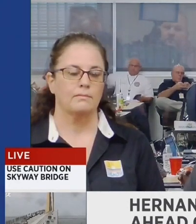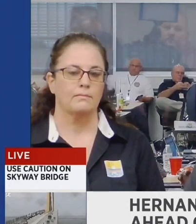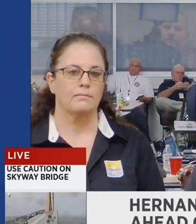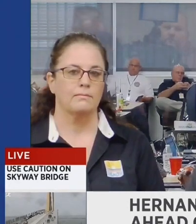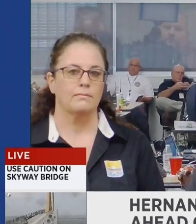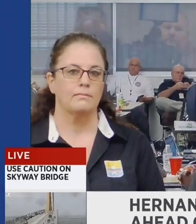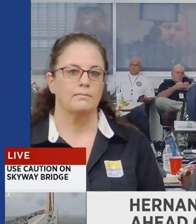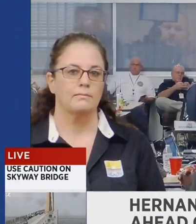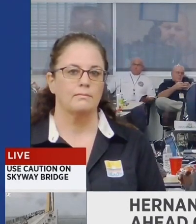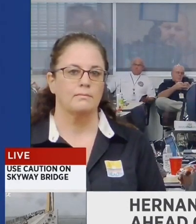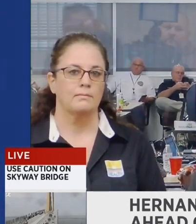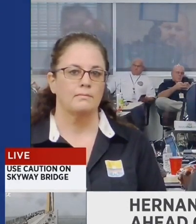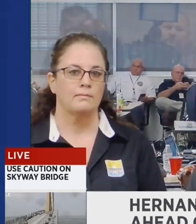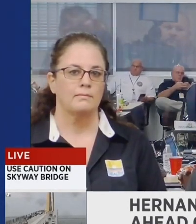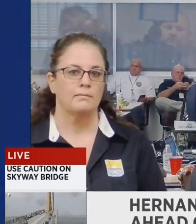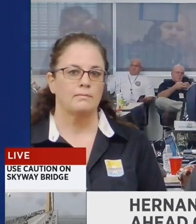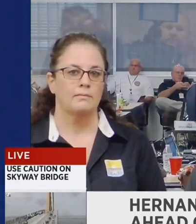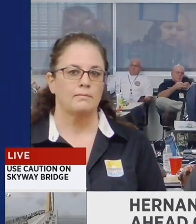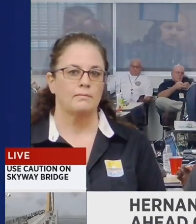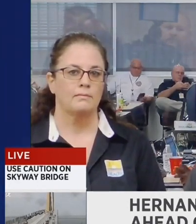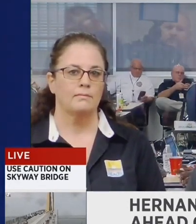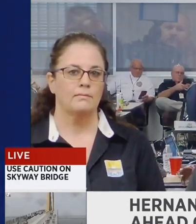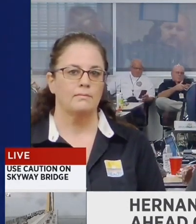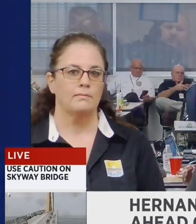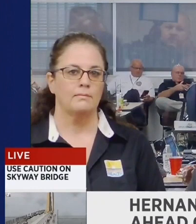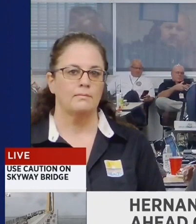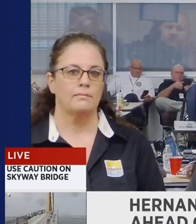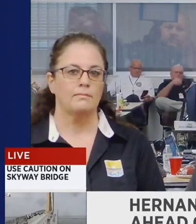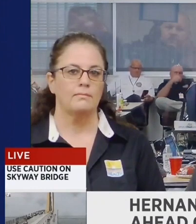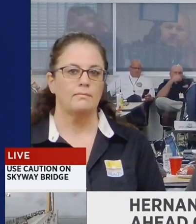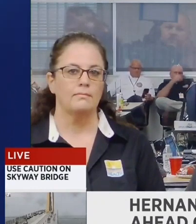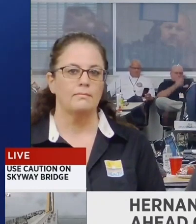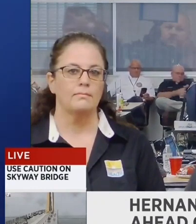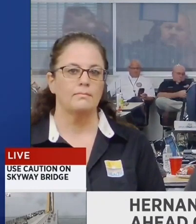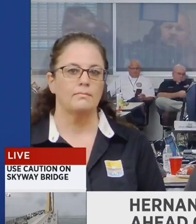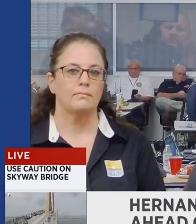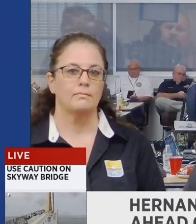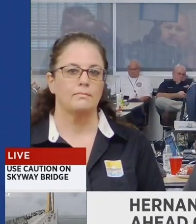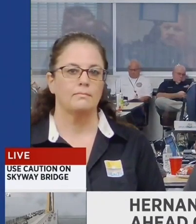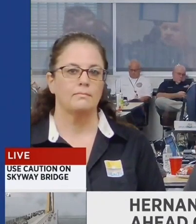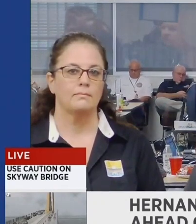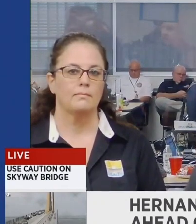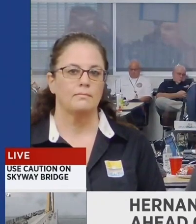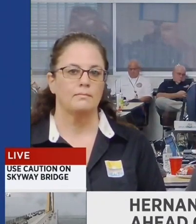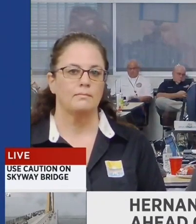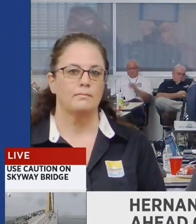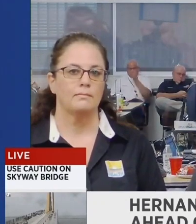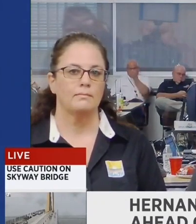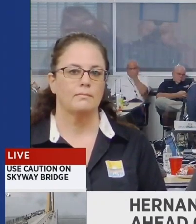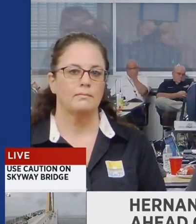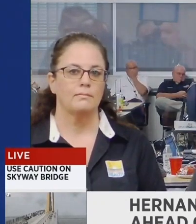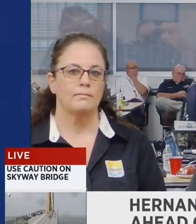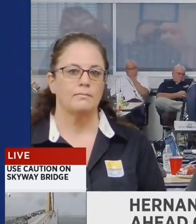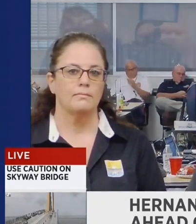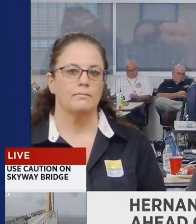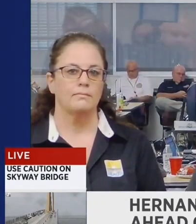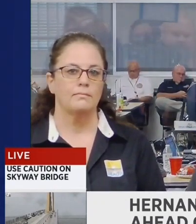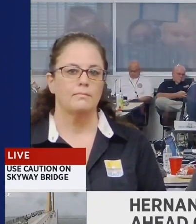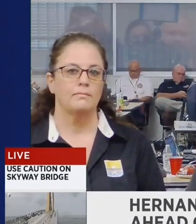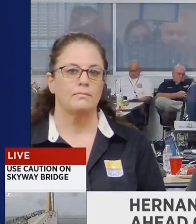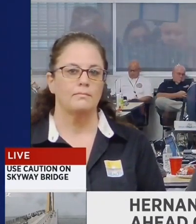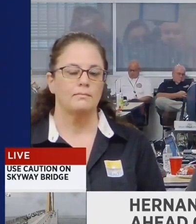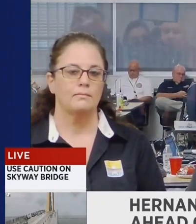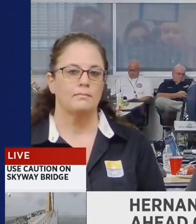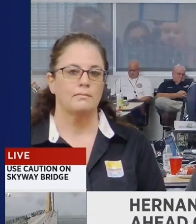informed. We have our social media pages that'll be updated throughout the day. We have these press conferences, press releases that are coming out. You can